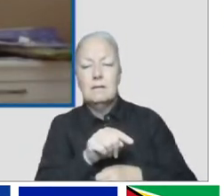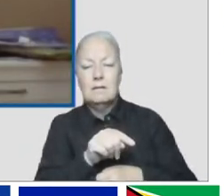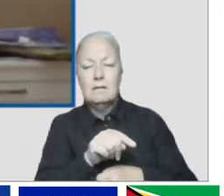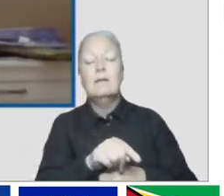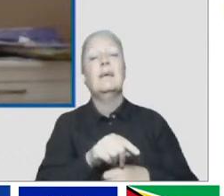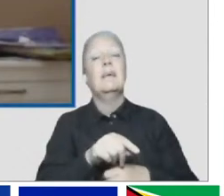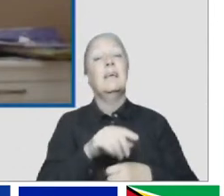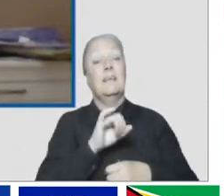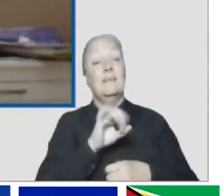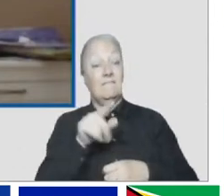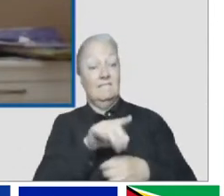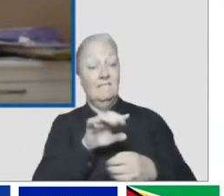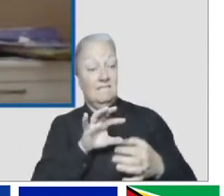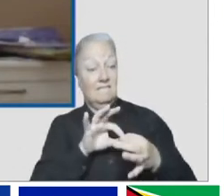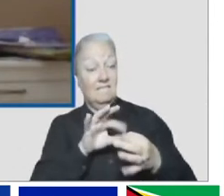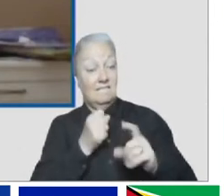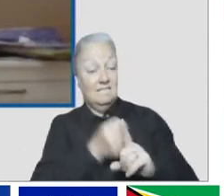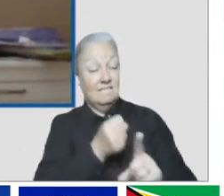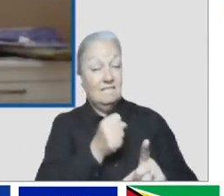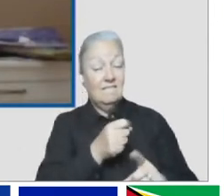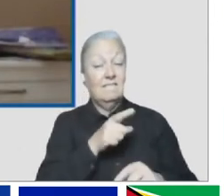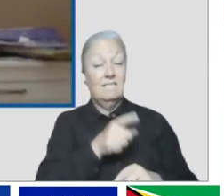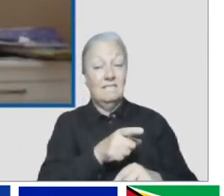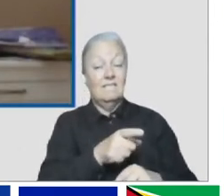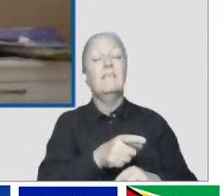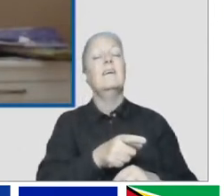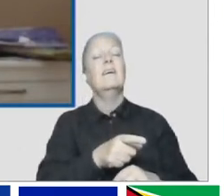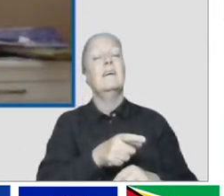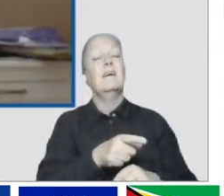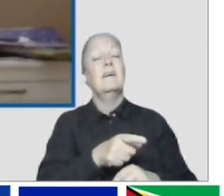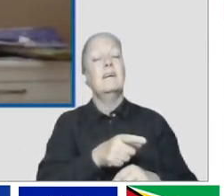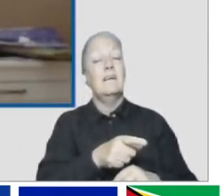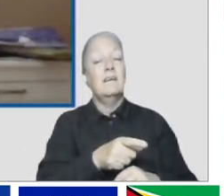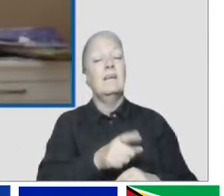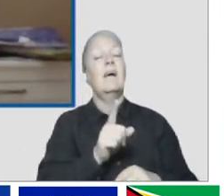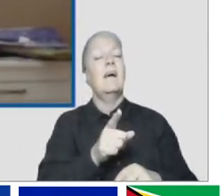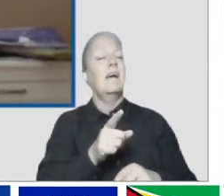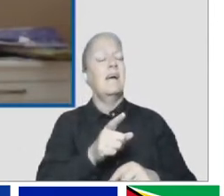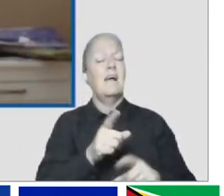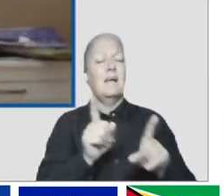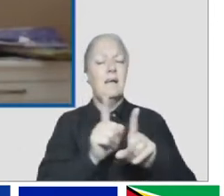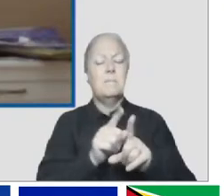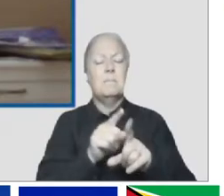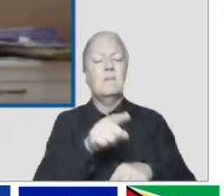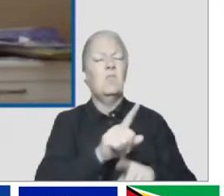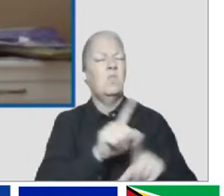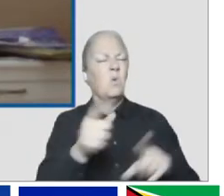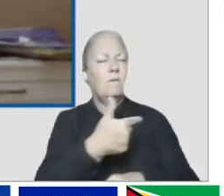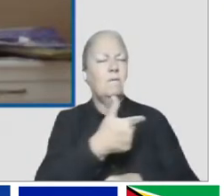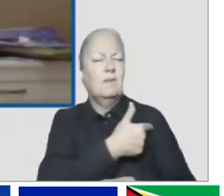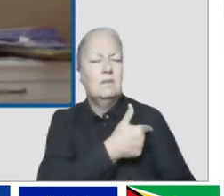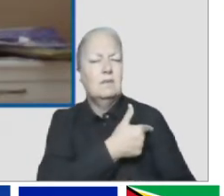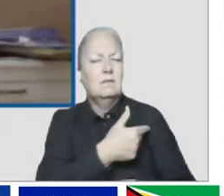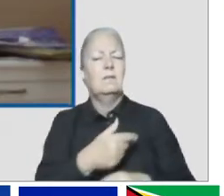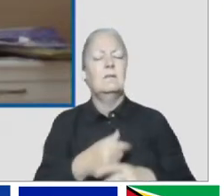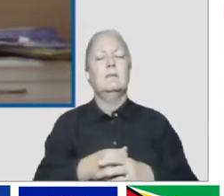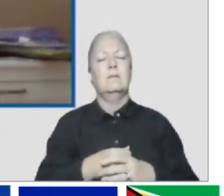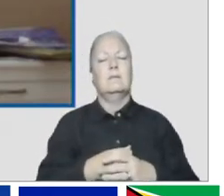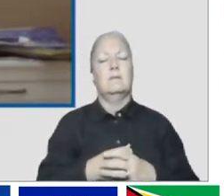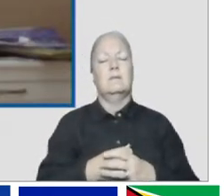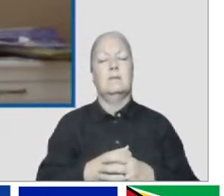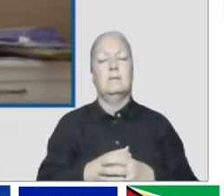poorer, then they didn't get the vaccines. So like say, it had a concomitant relationship. But more